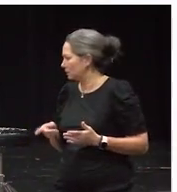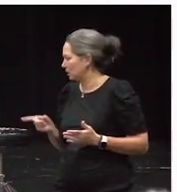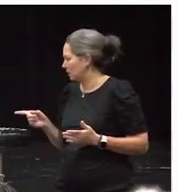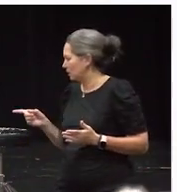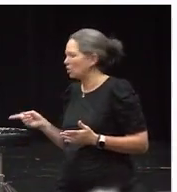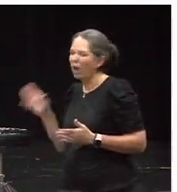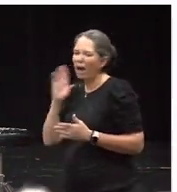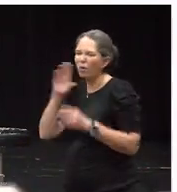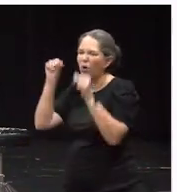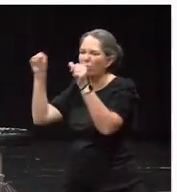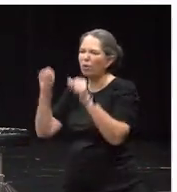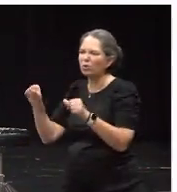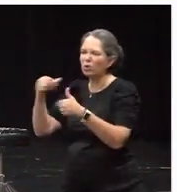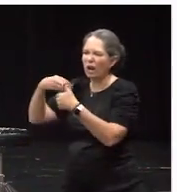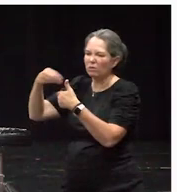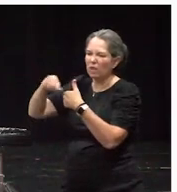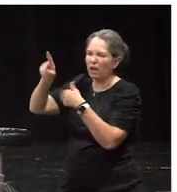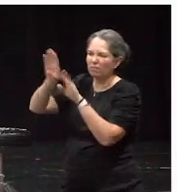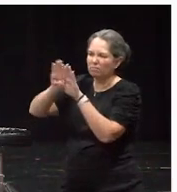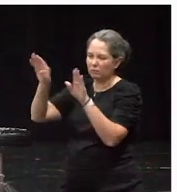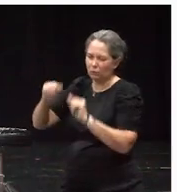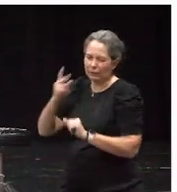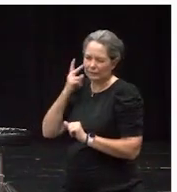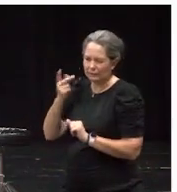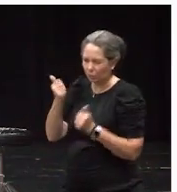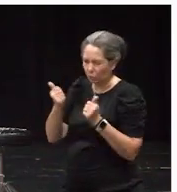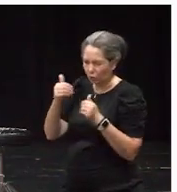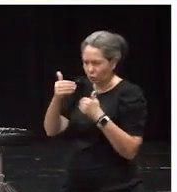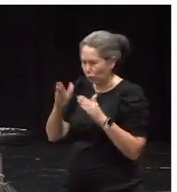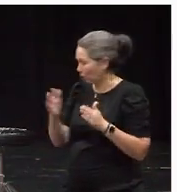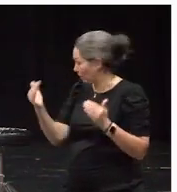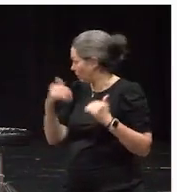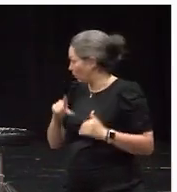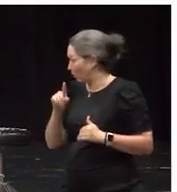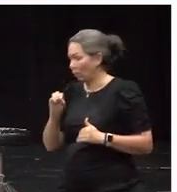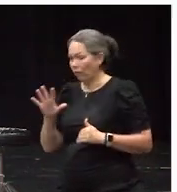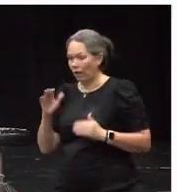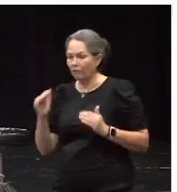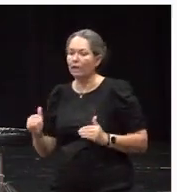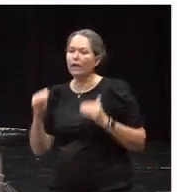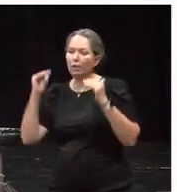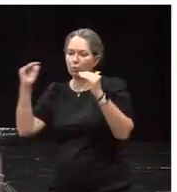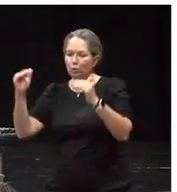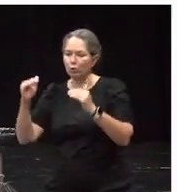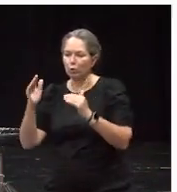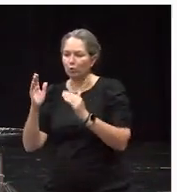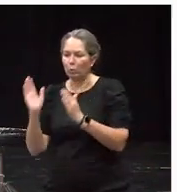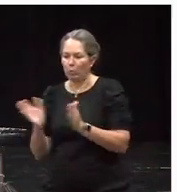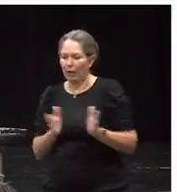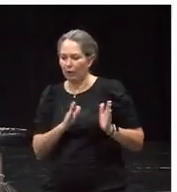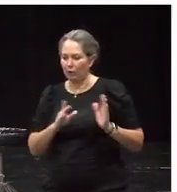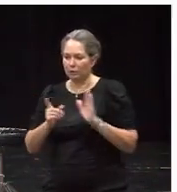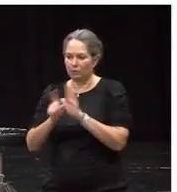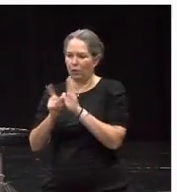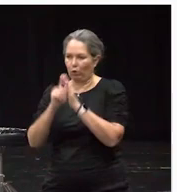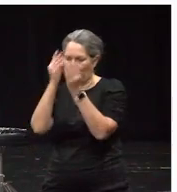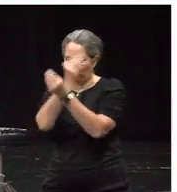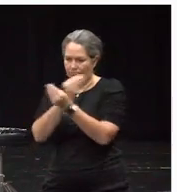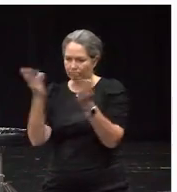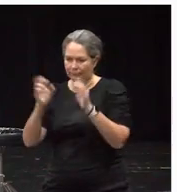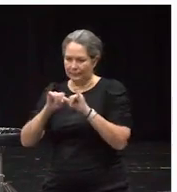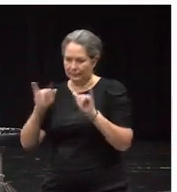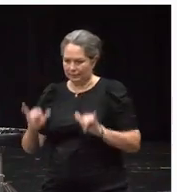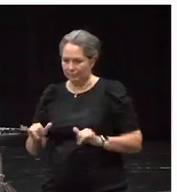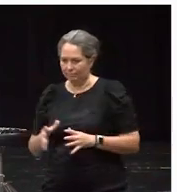on the outside so you walk by it as you're going. And then room 105, improve preparedness and alert